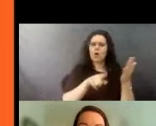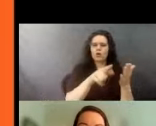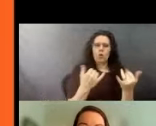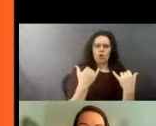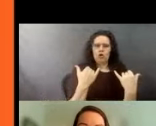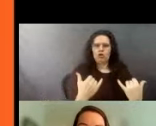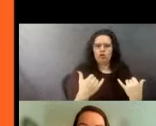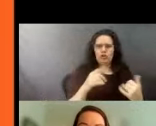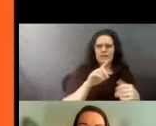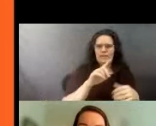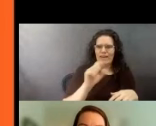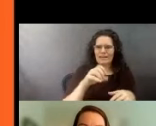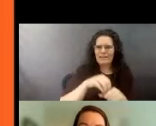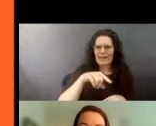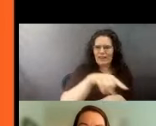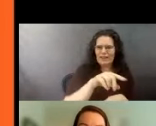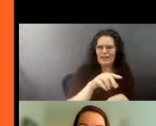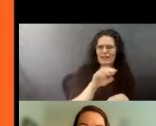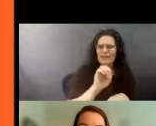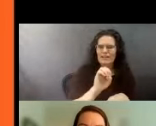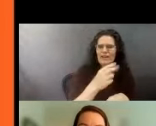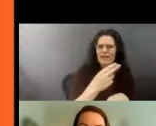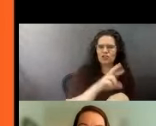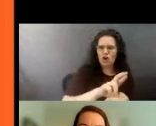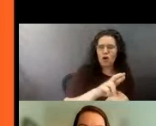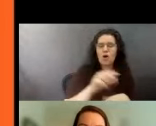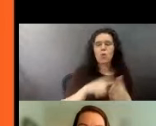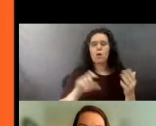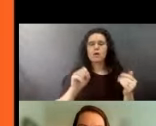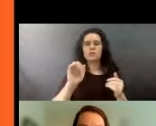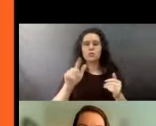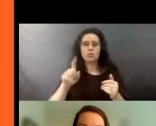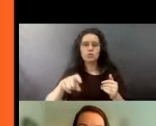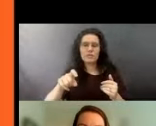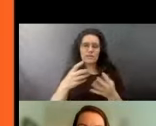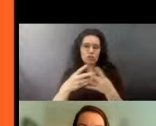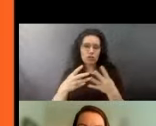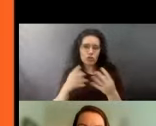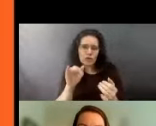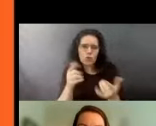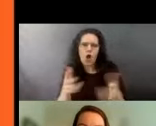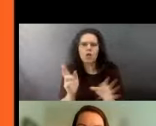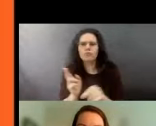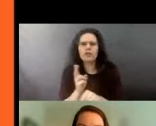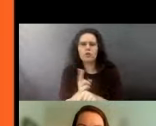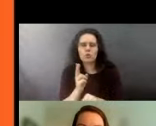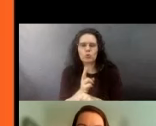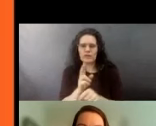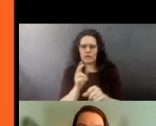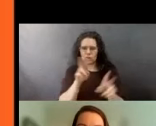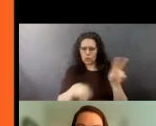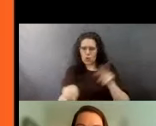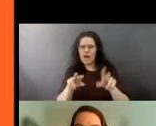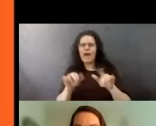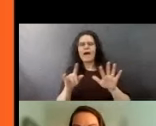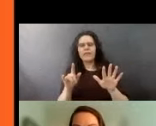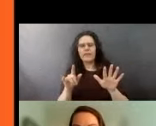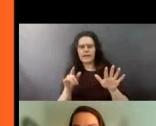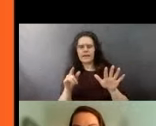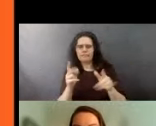and through the social needs screening tools that are already being utilized, and come together on deciding